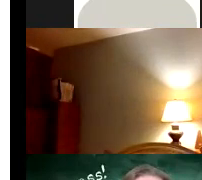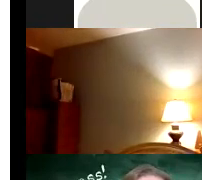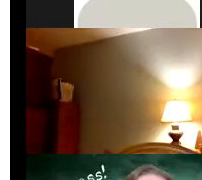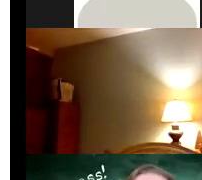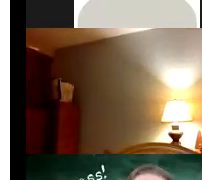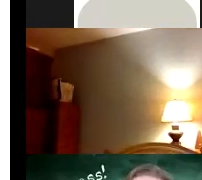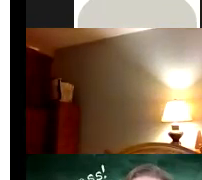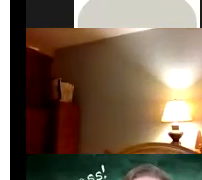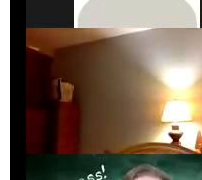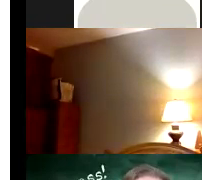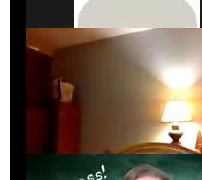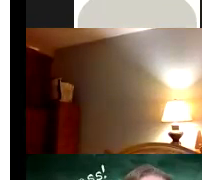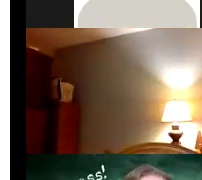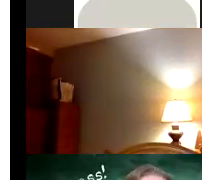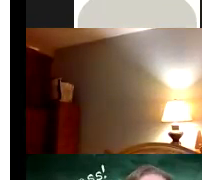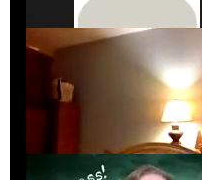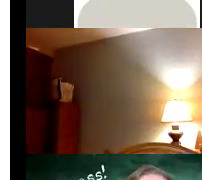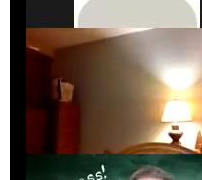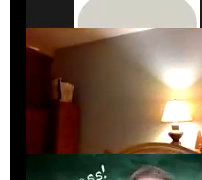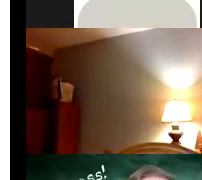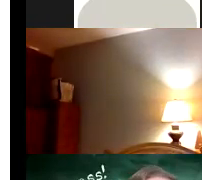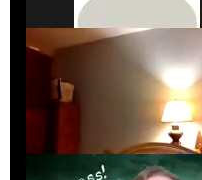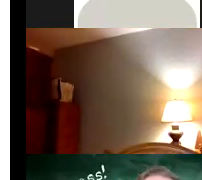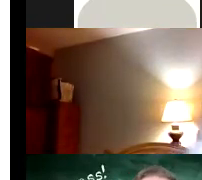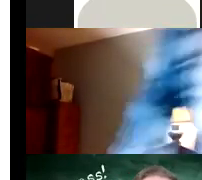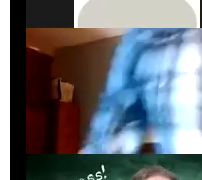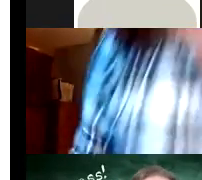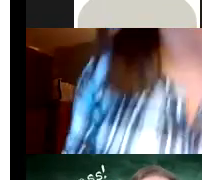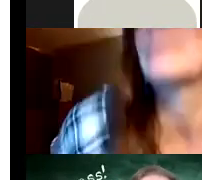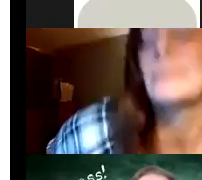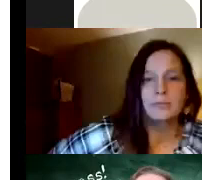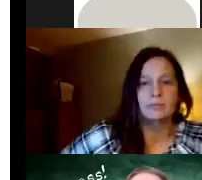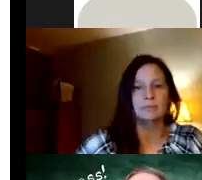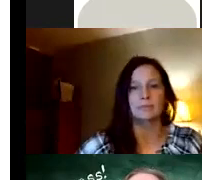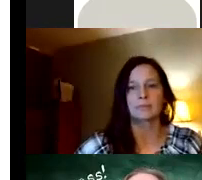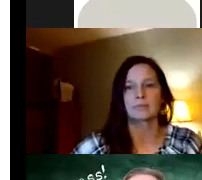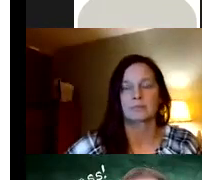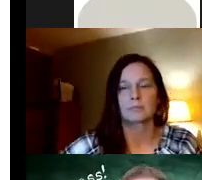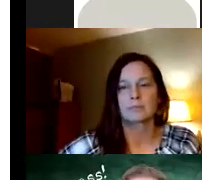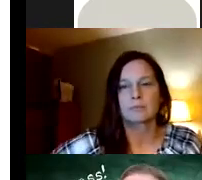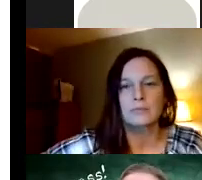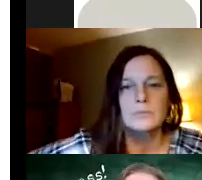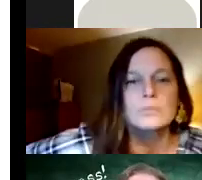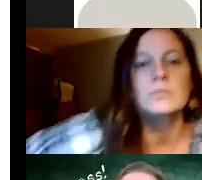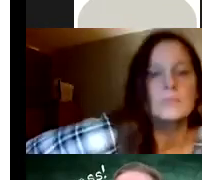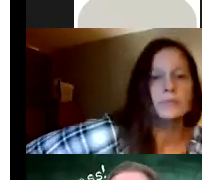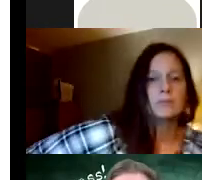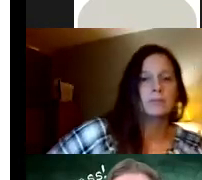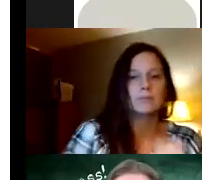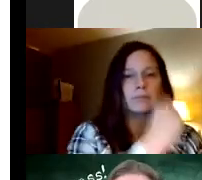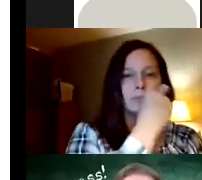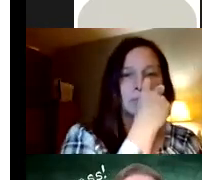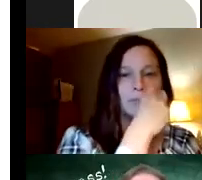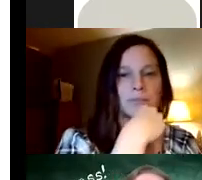make sure you submit all that. Sign and submit the two-step process. And then my biggest thing is just keep checking your